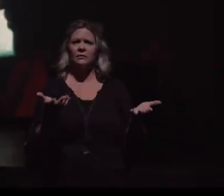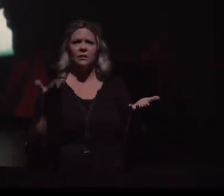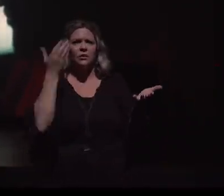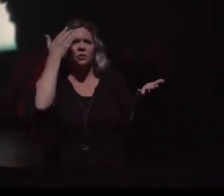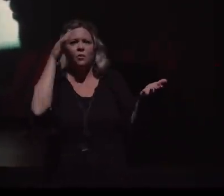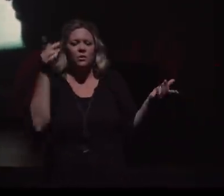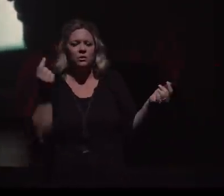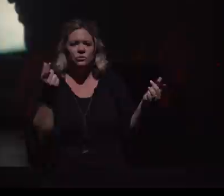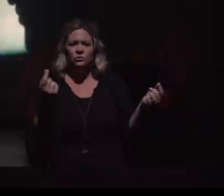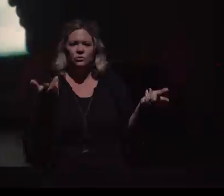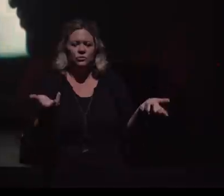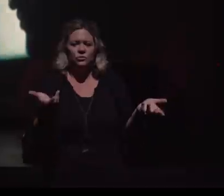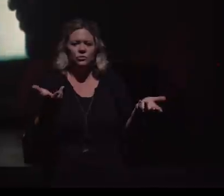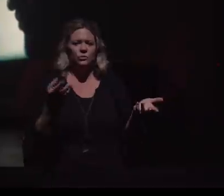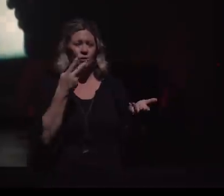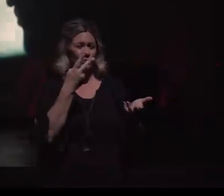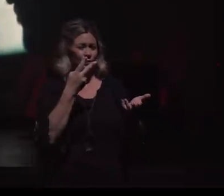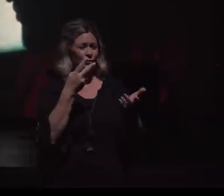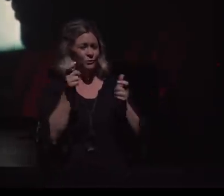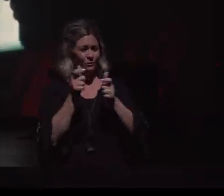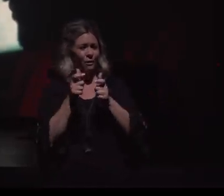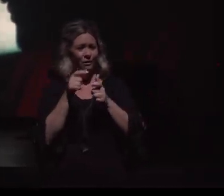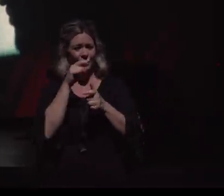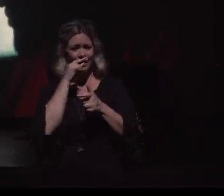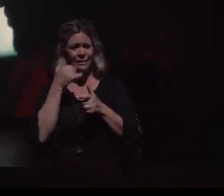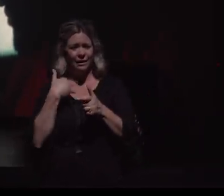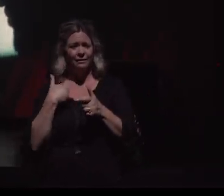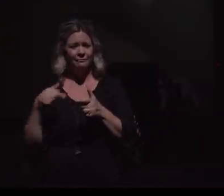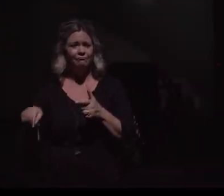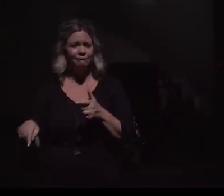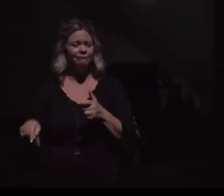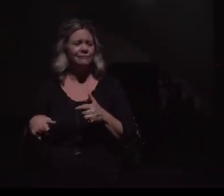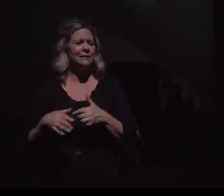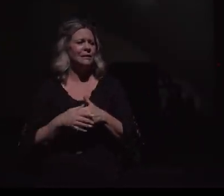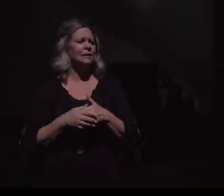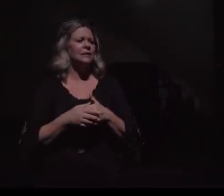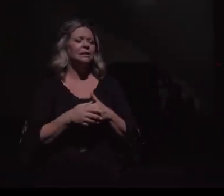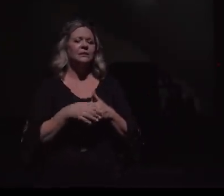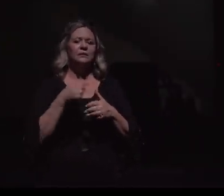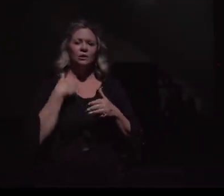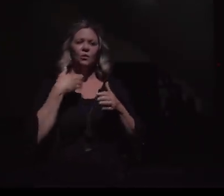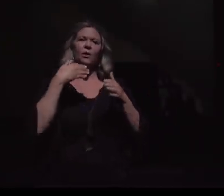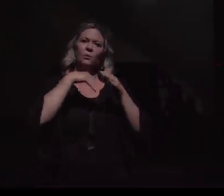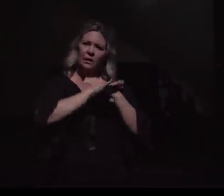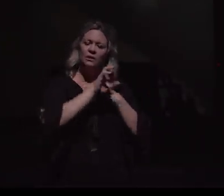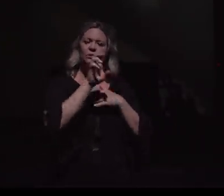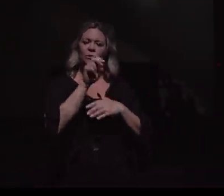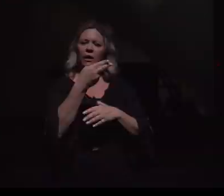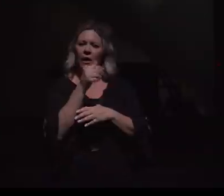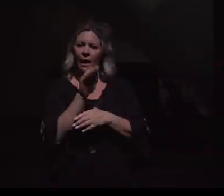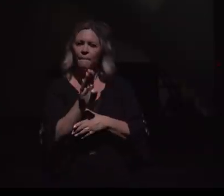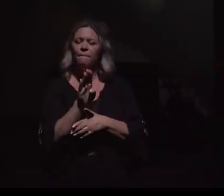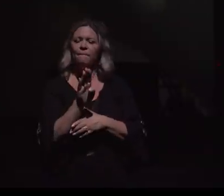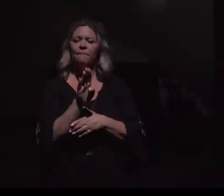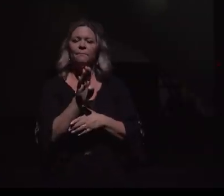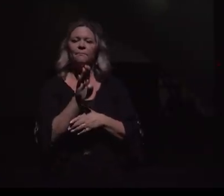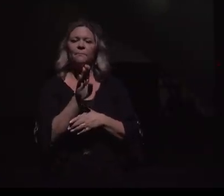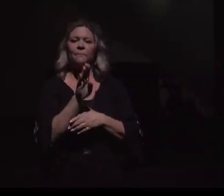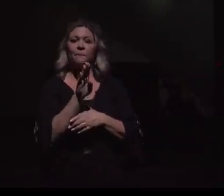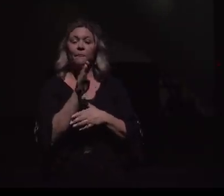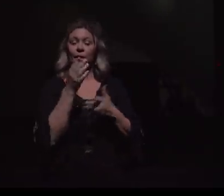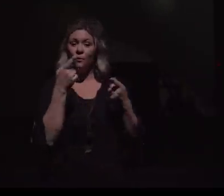know, we have two small kids. So I checked myself into a rehab. And